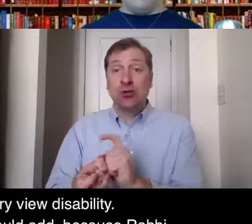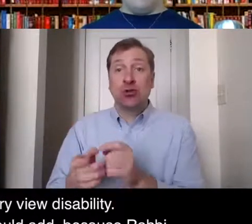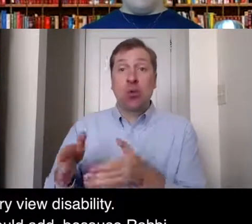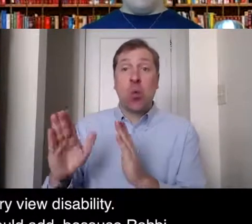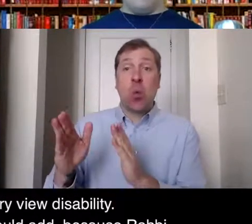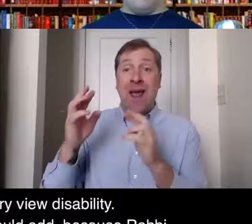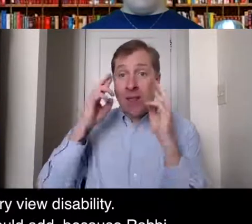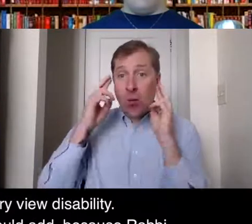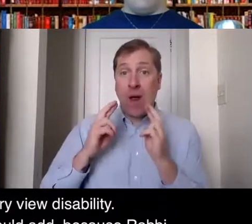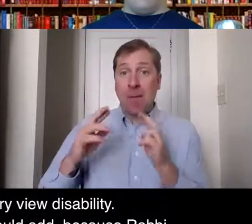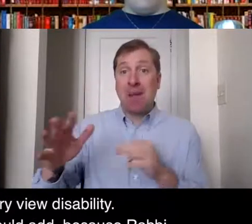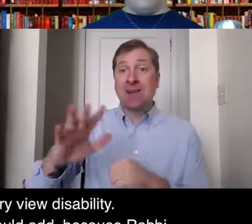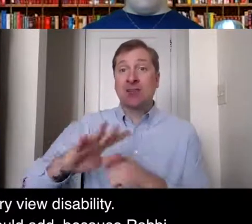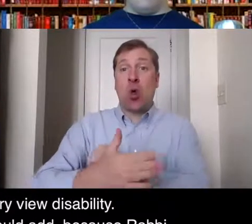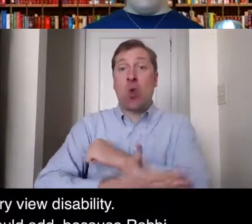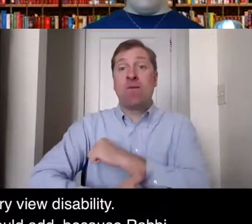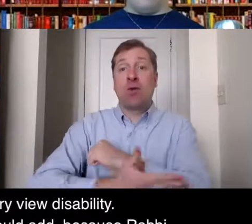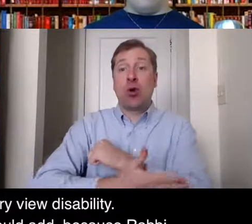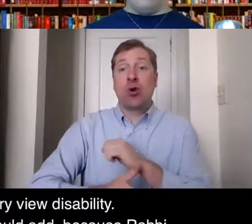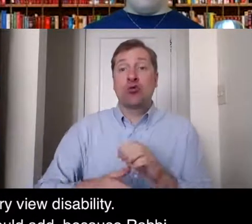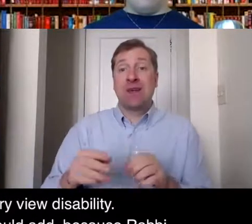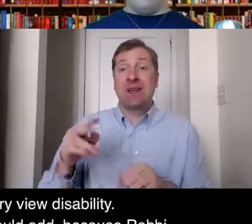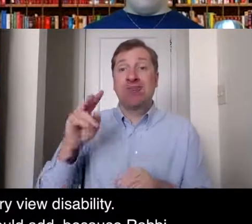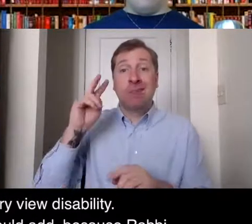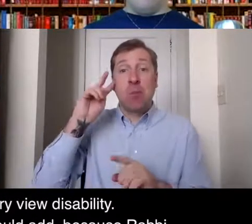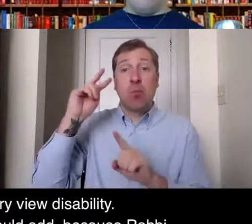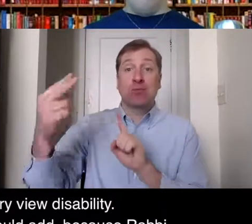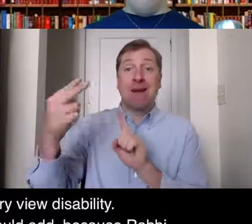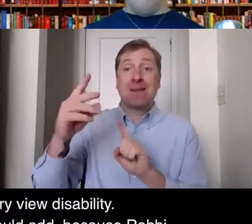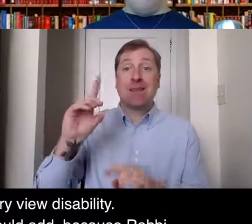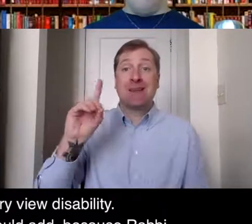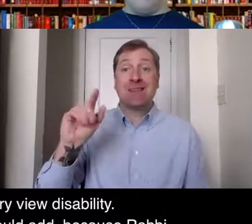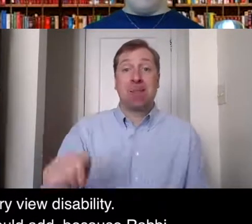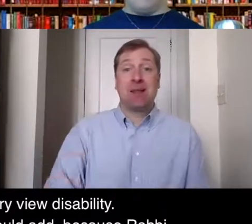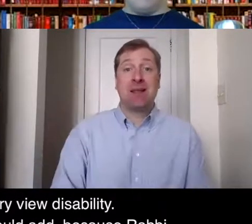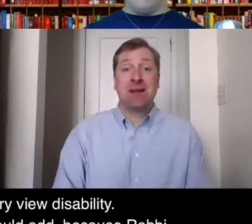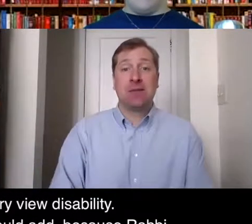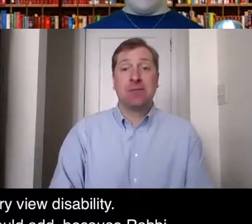rabbis all over the country view disability.